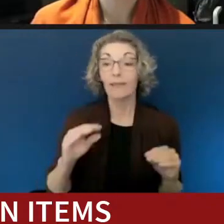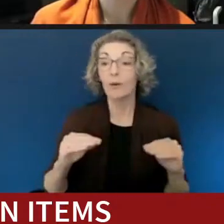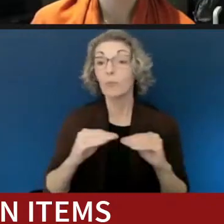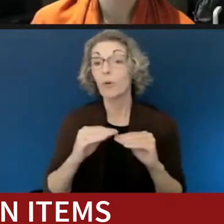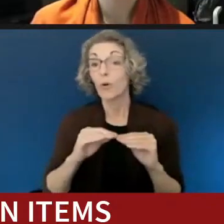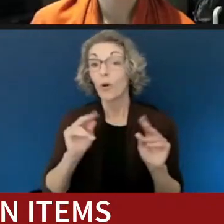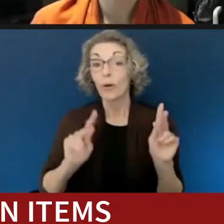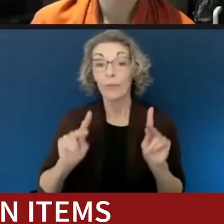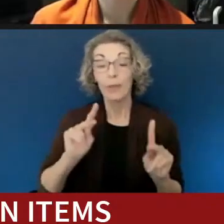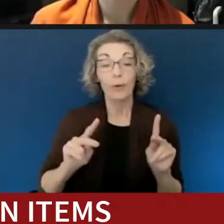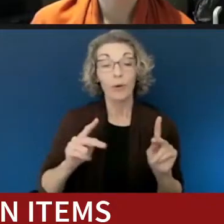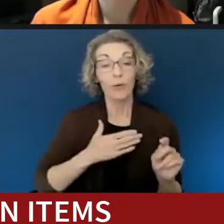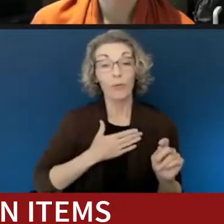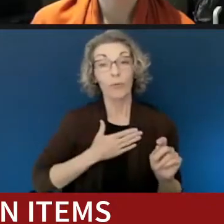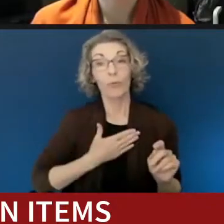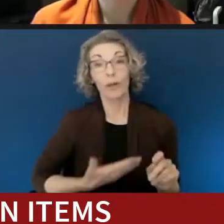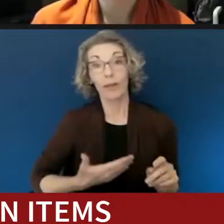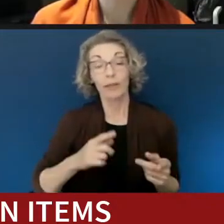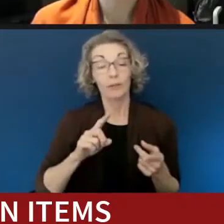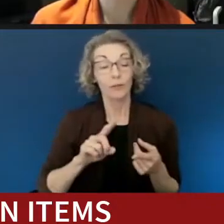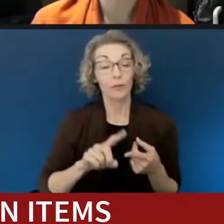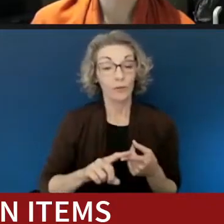to